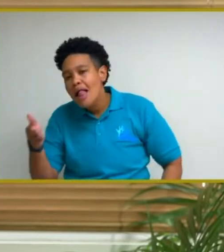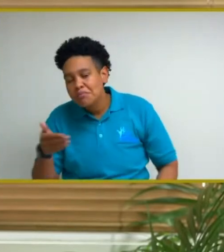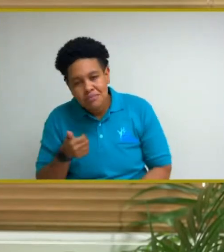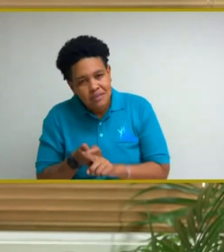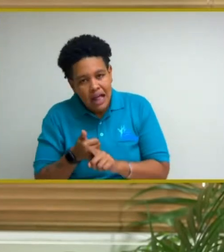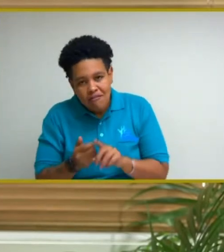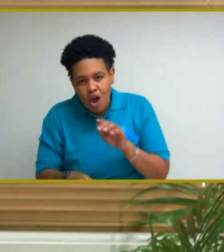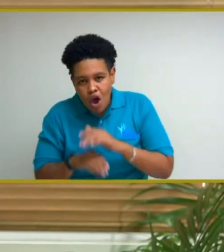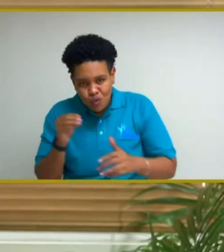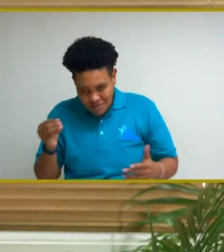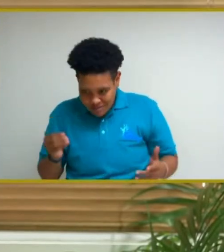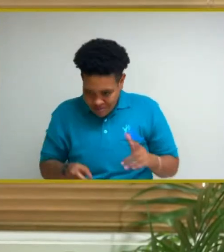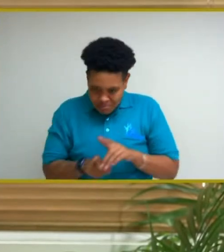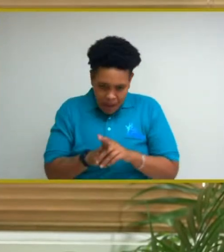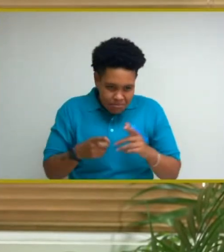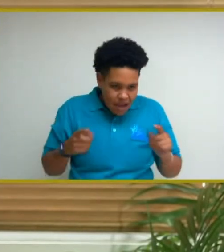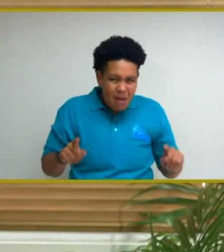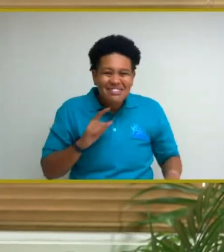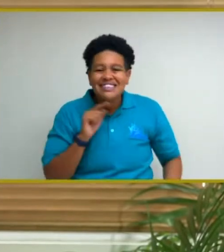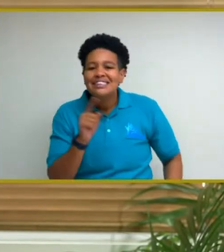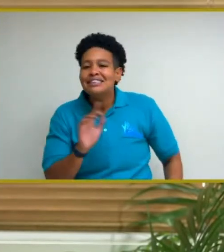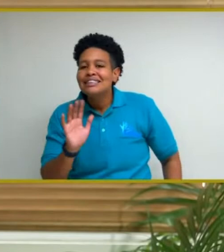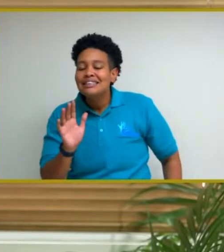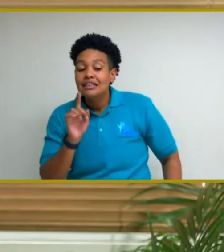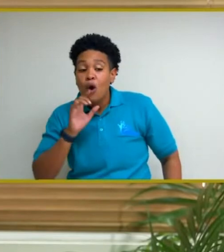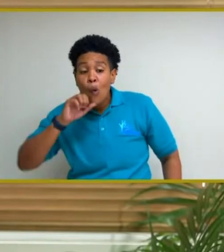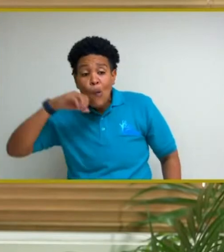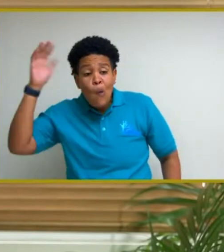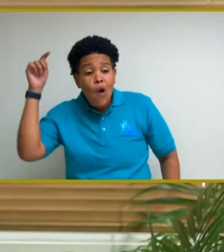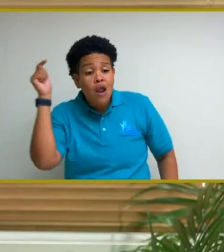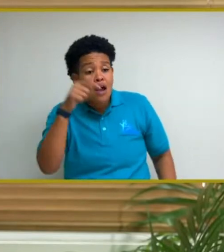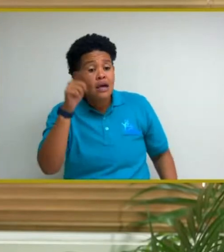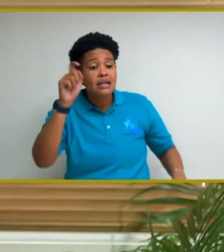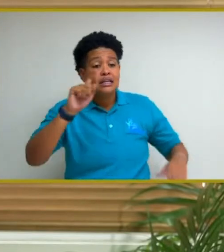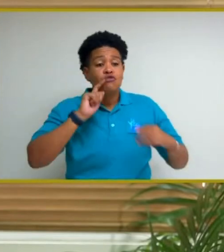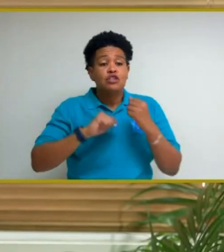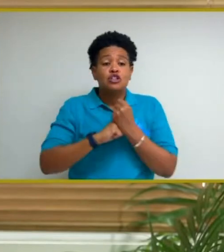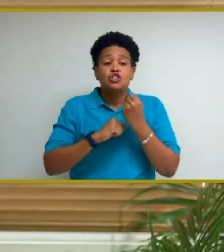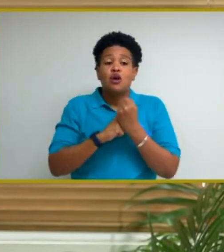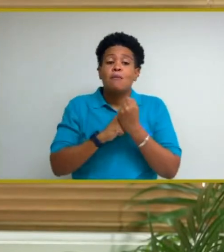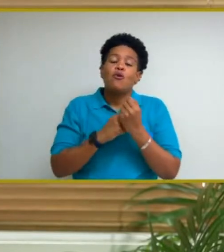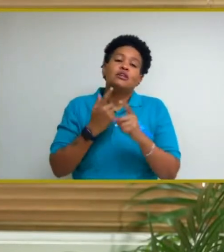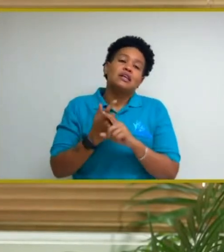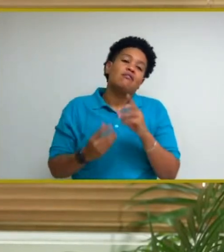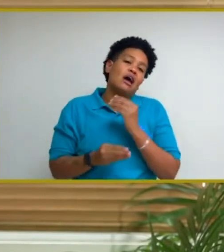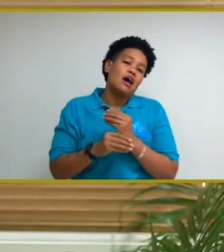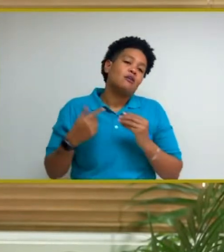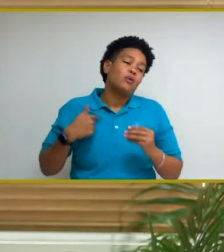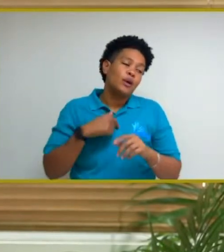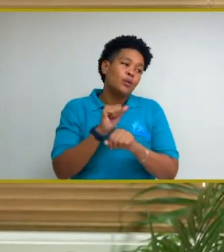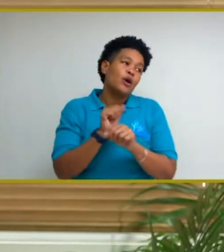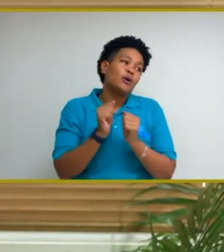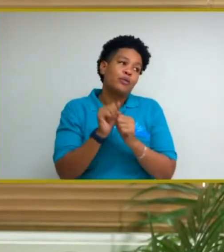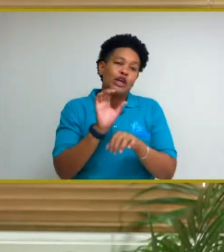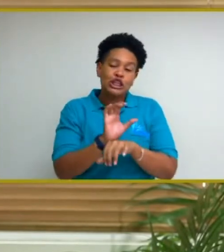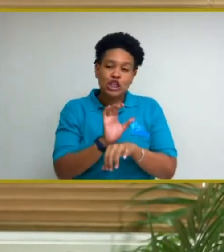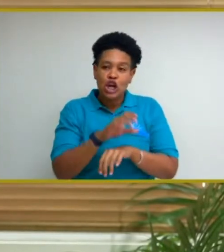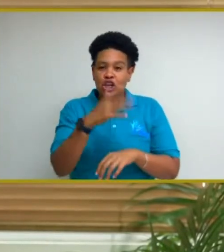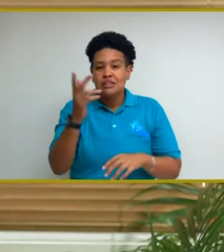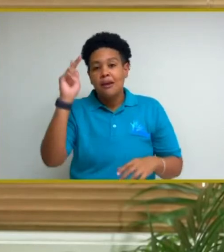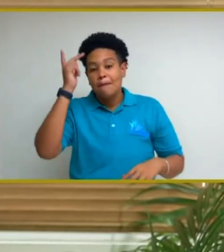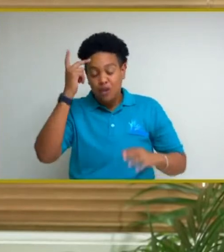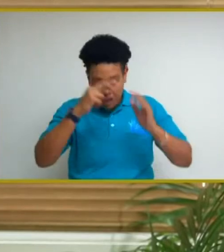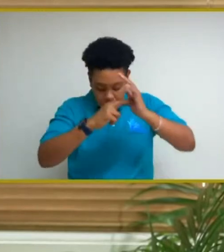out. And our senior citizens and the most senior needs the support. And so we're working with the church, the